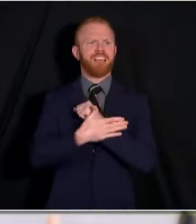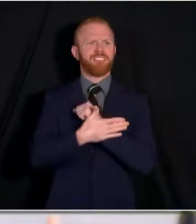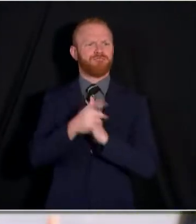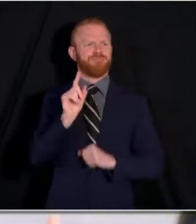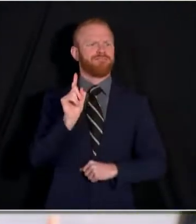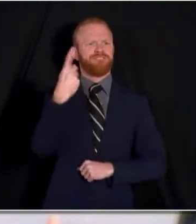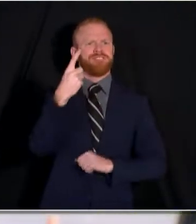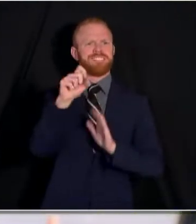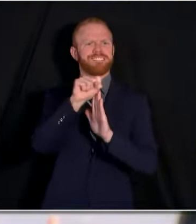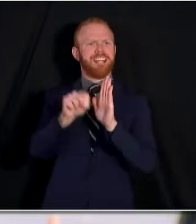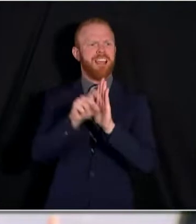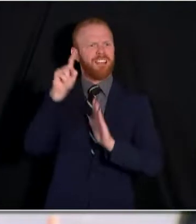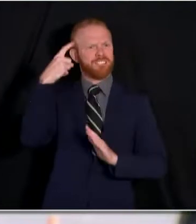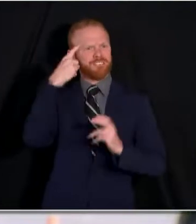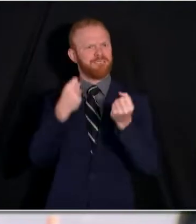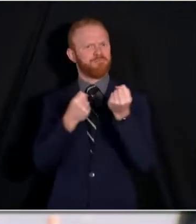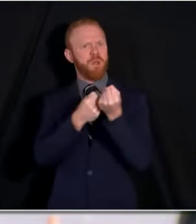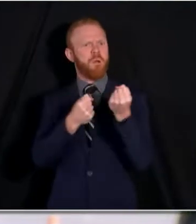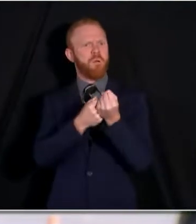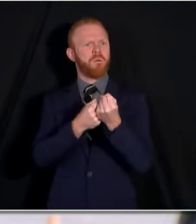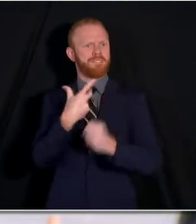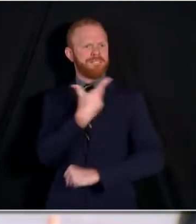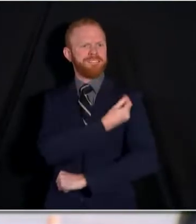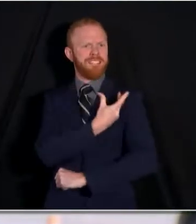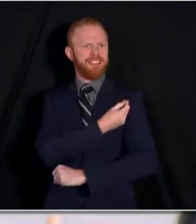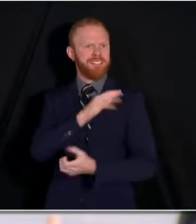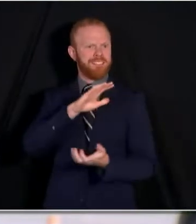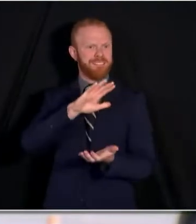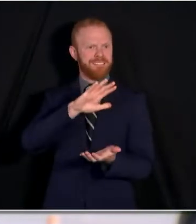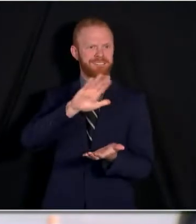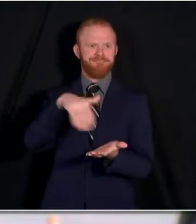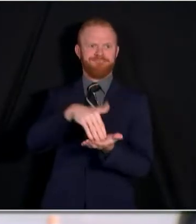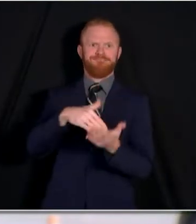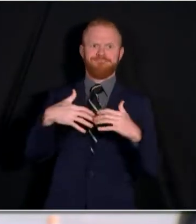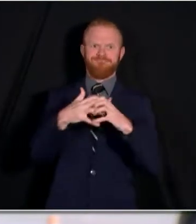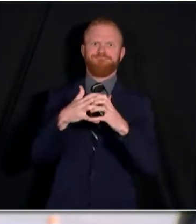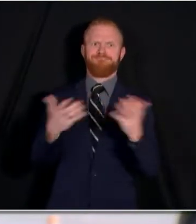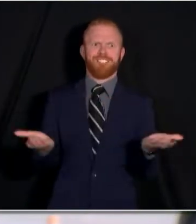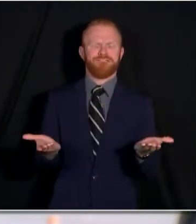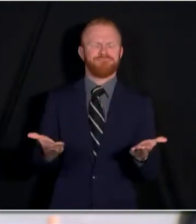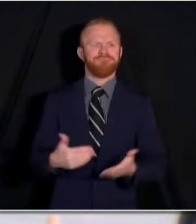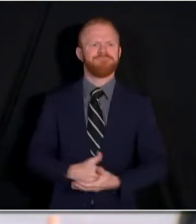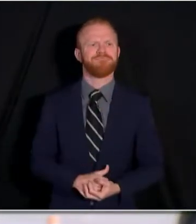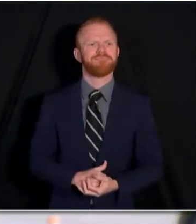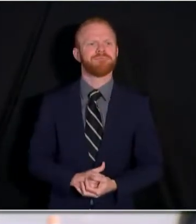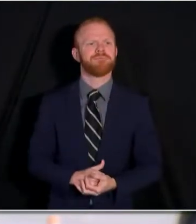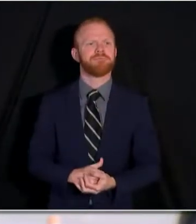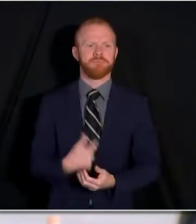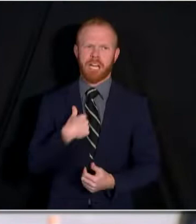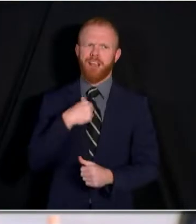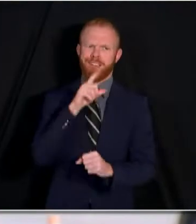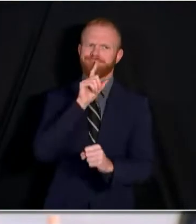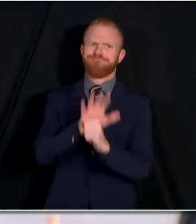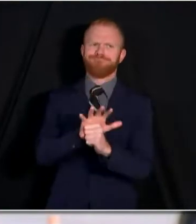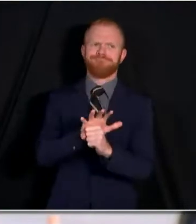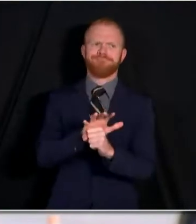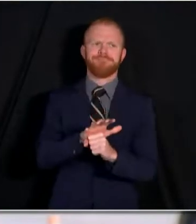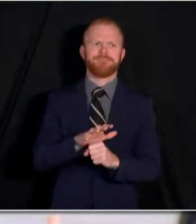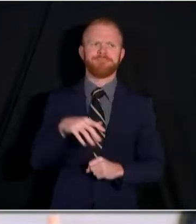federally supported vaccination site. I can promise you that the efforts will save